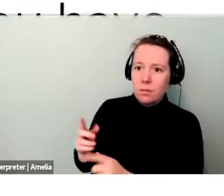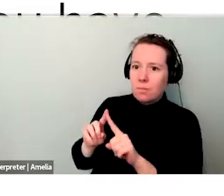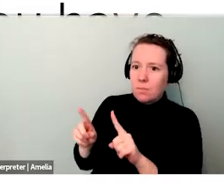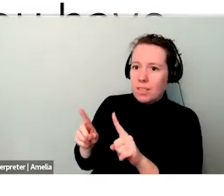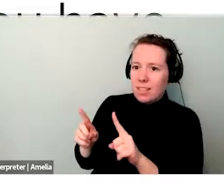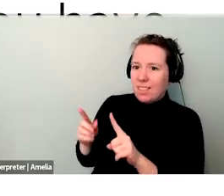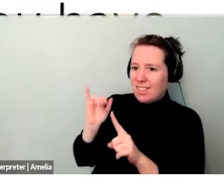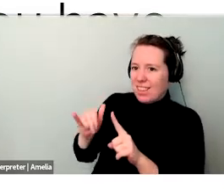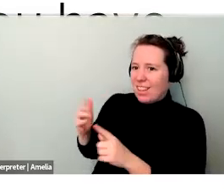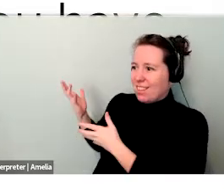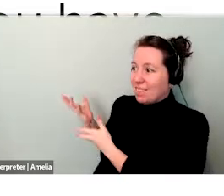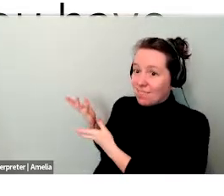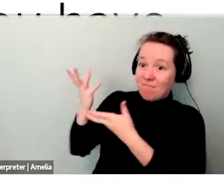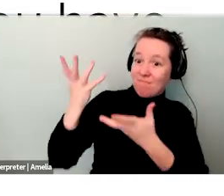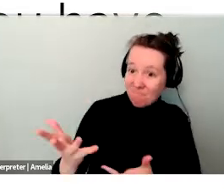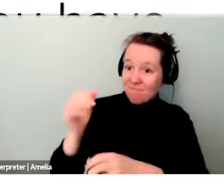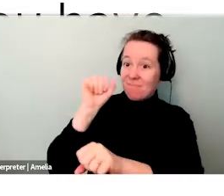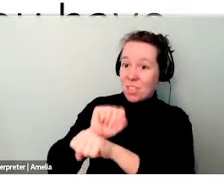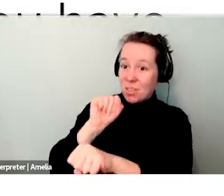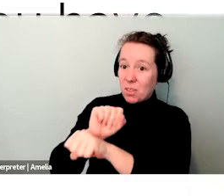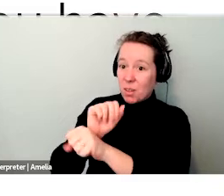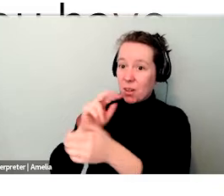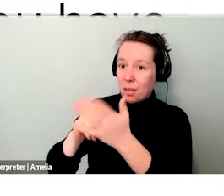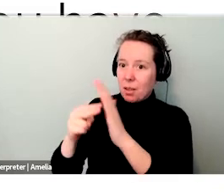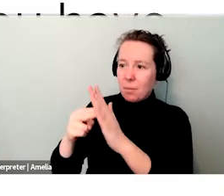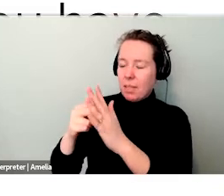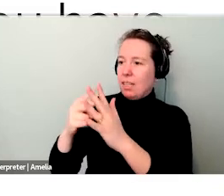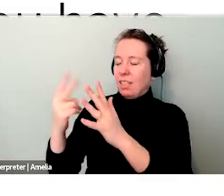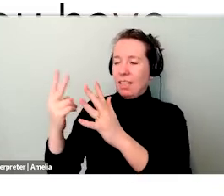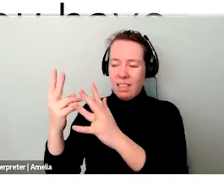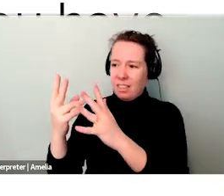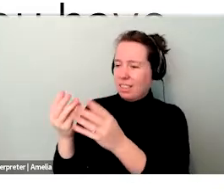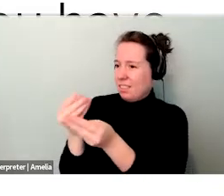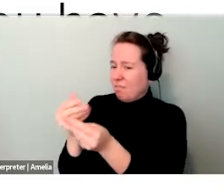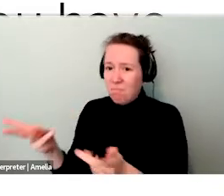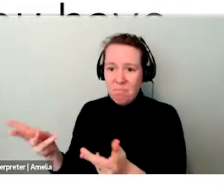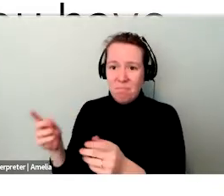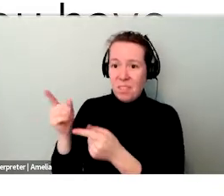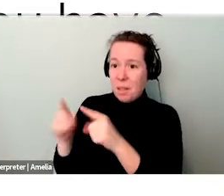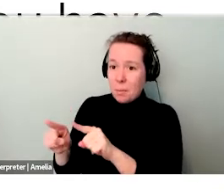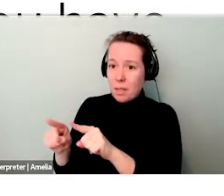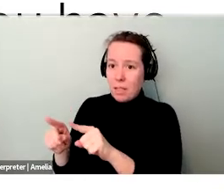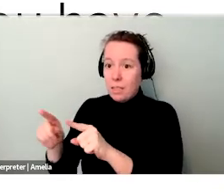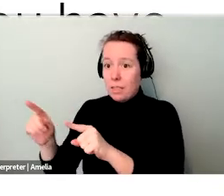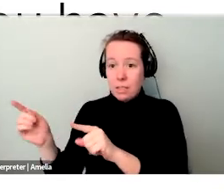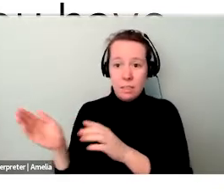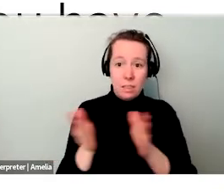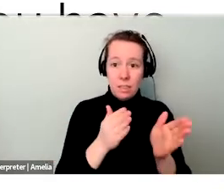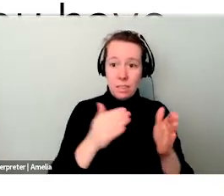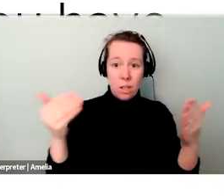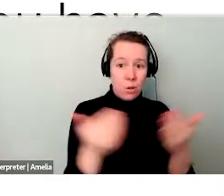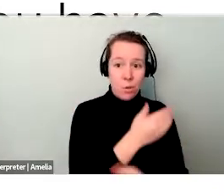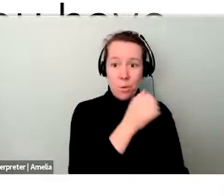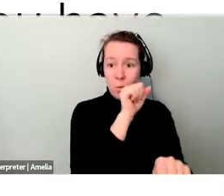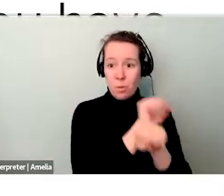all that baggage to another job, or like, I guess, like highlight something that may actually